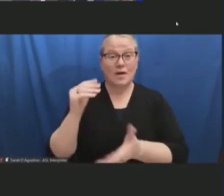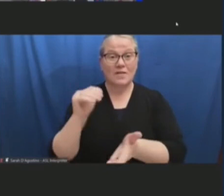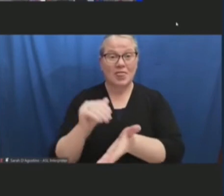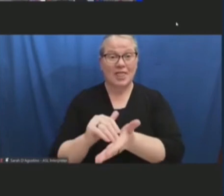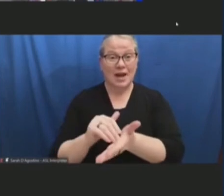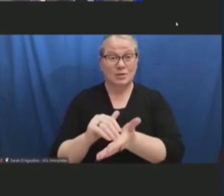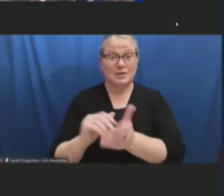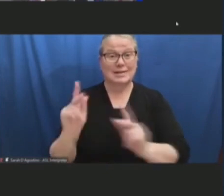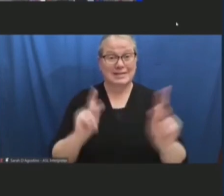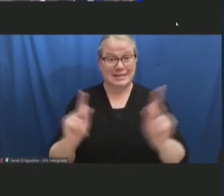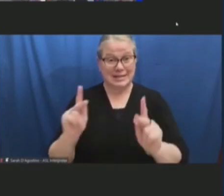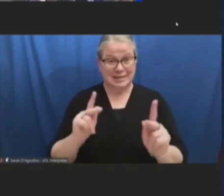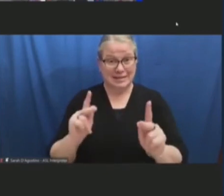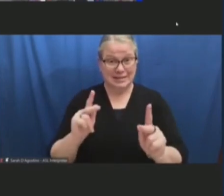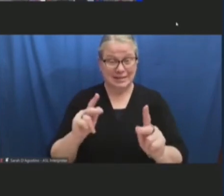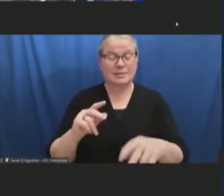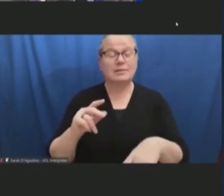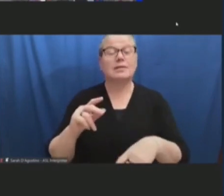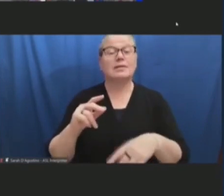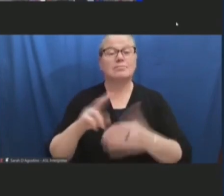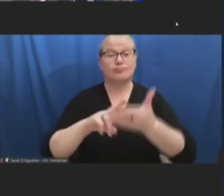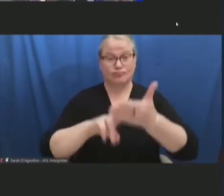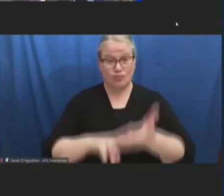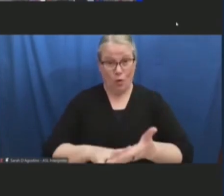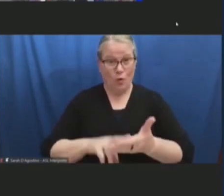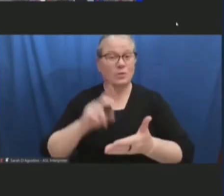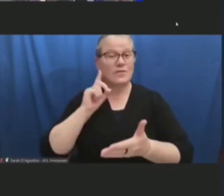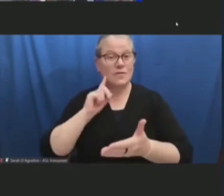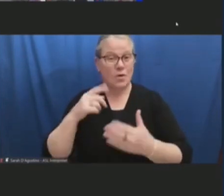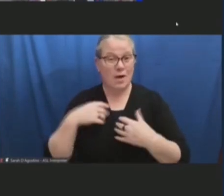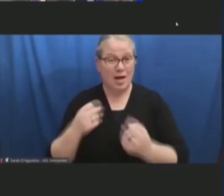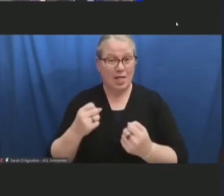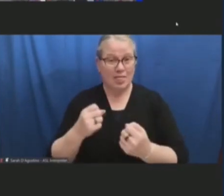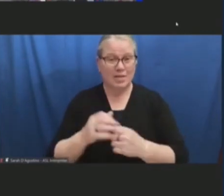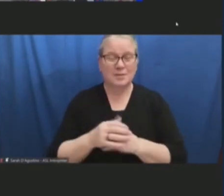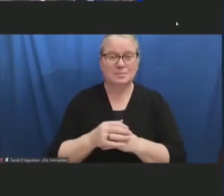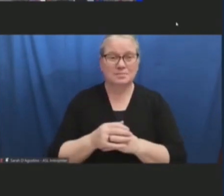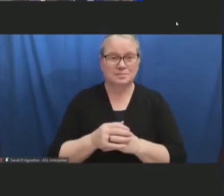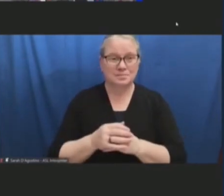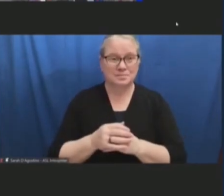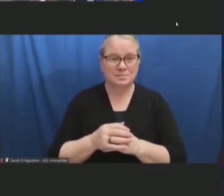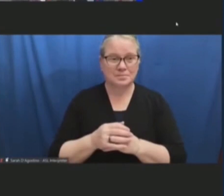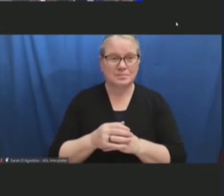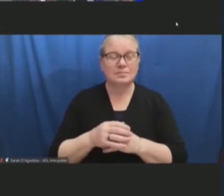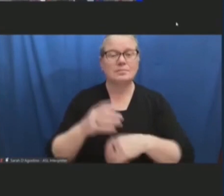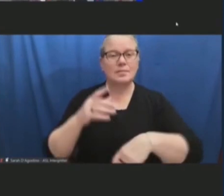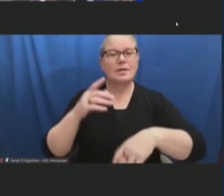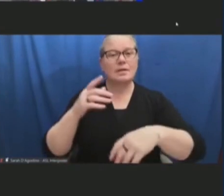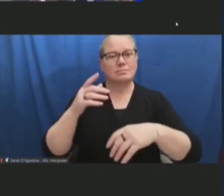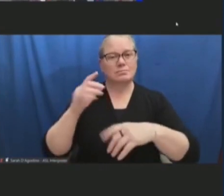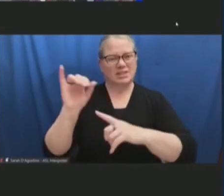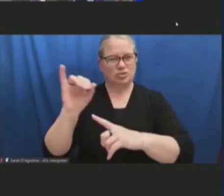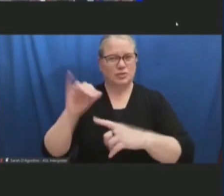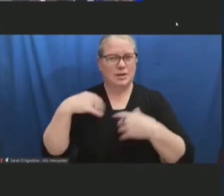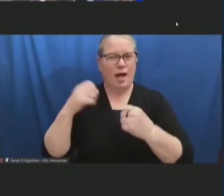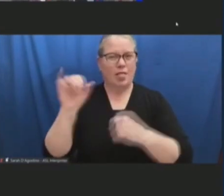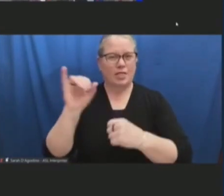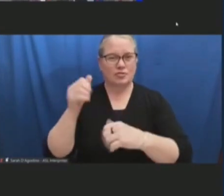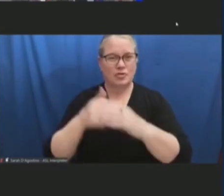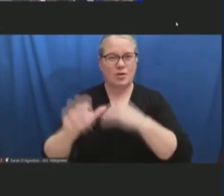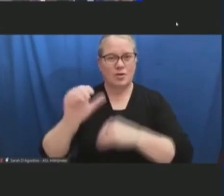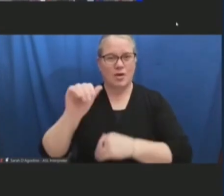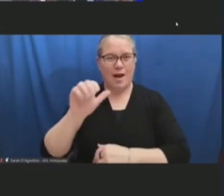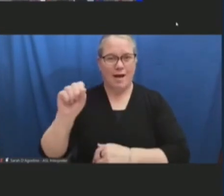112,634 Connecticut residents, and they were all enrolled in quality health insurance plans through Access Health. This represents a